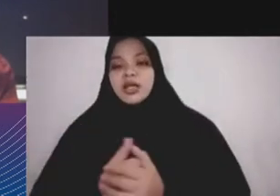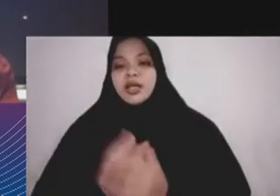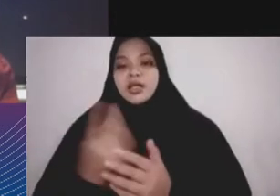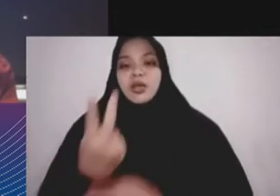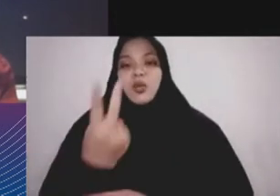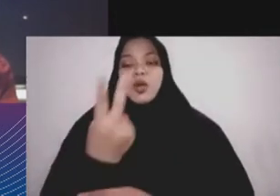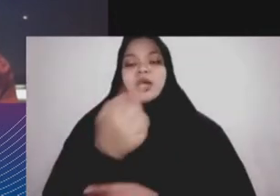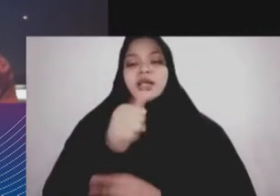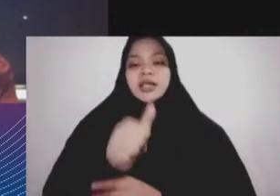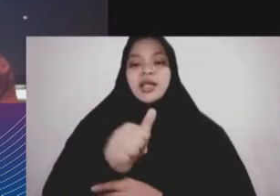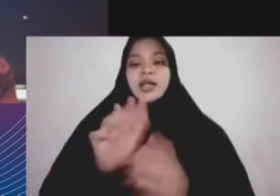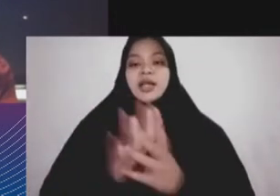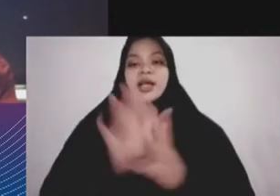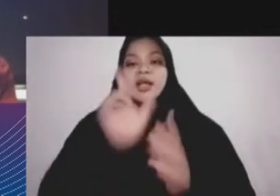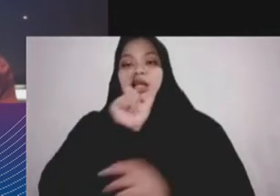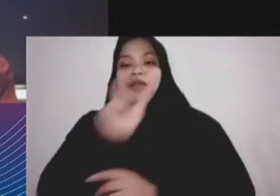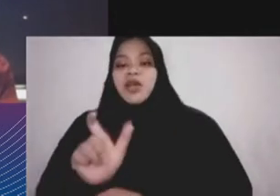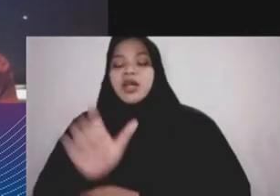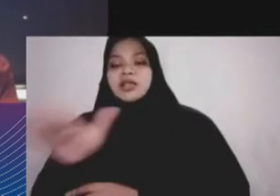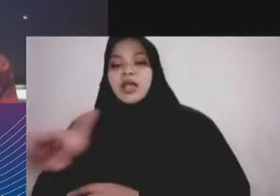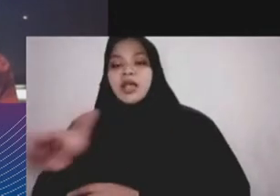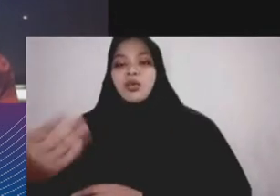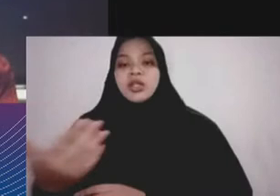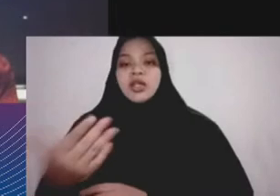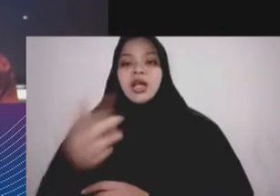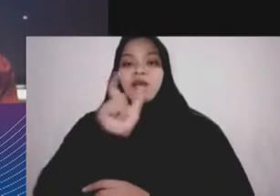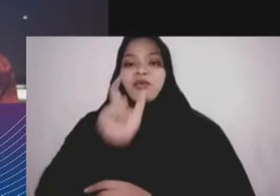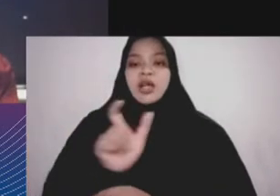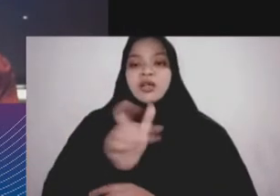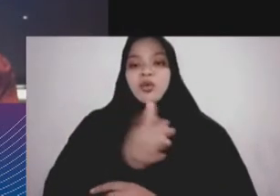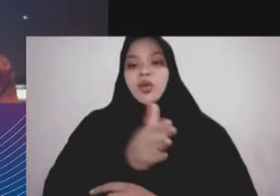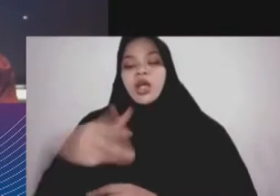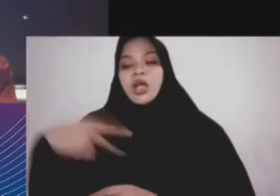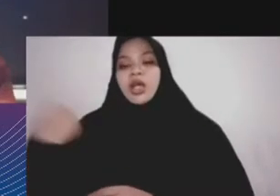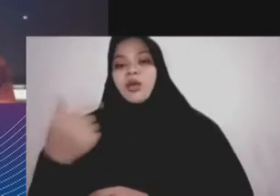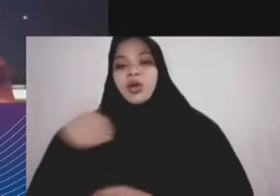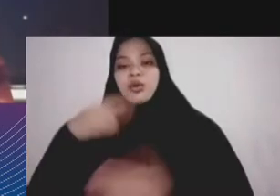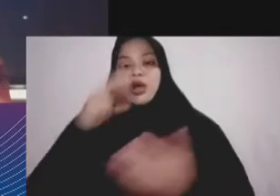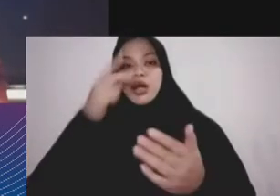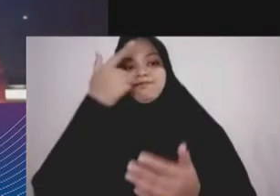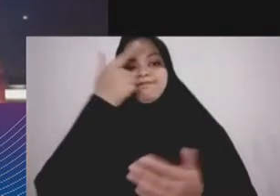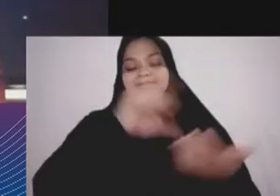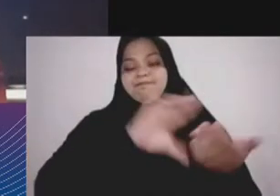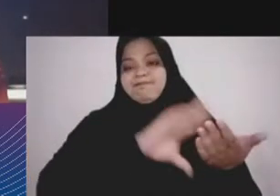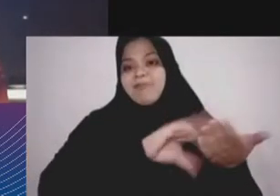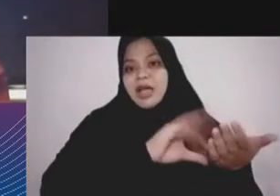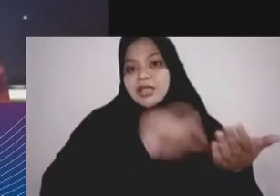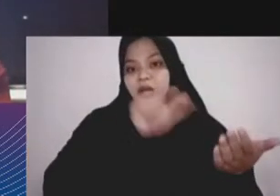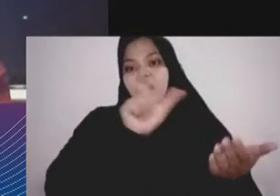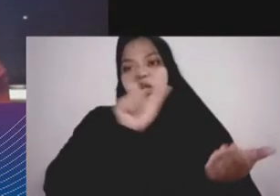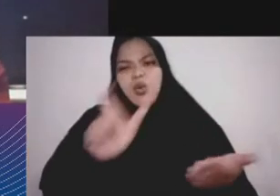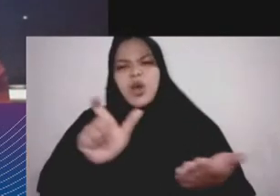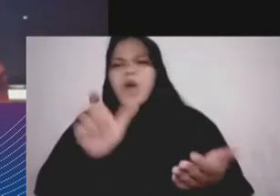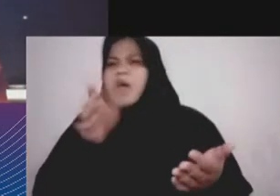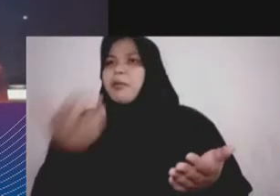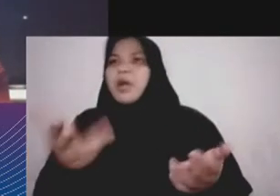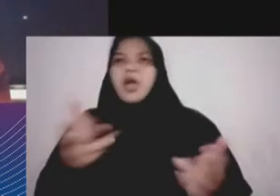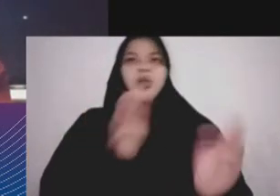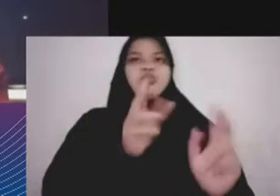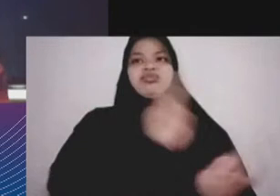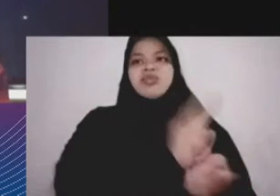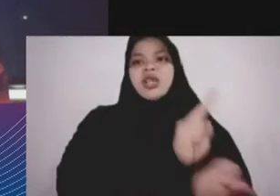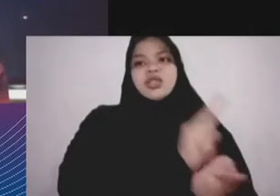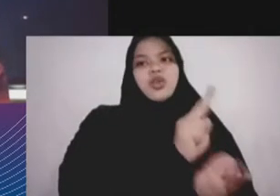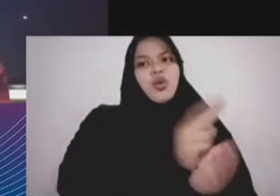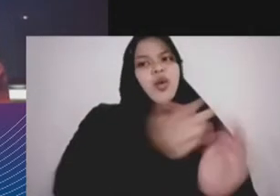about the definition, and the definition, so we have to work about the definition, what is the sexual violence or sexual harassment or